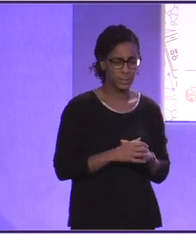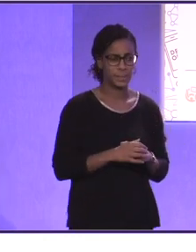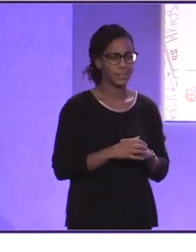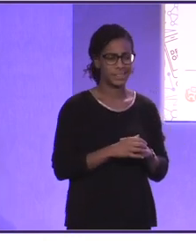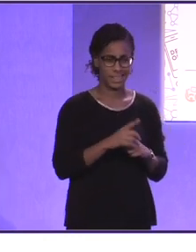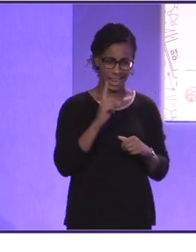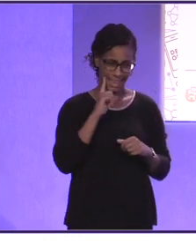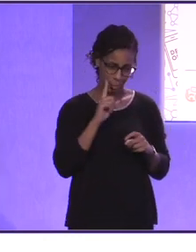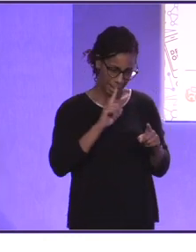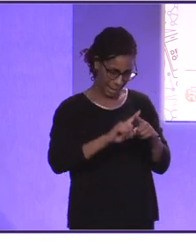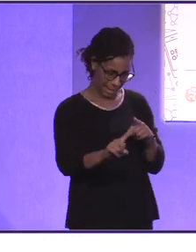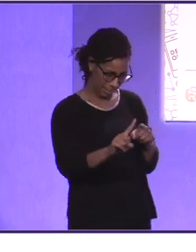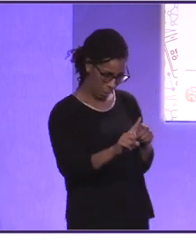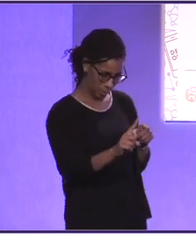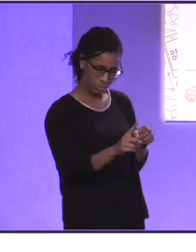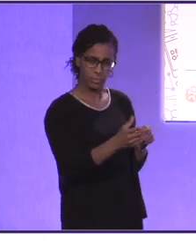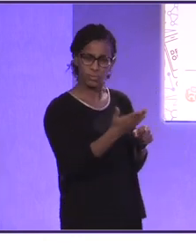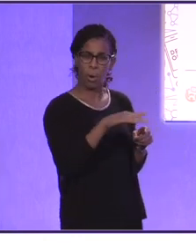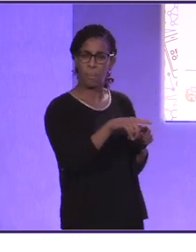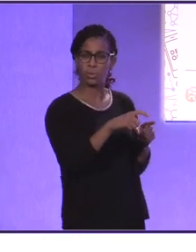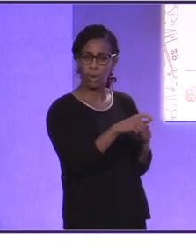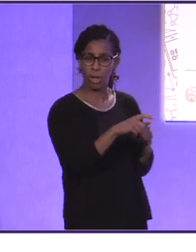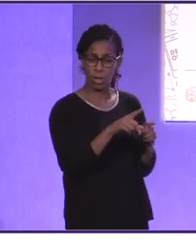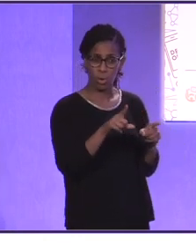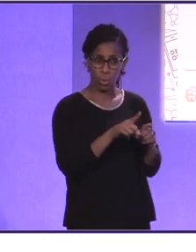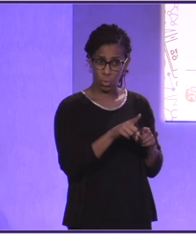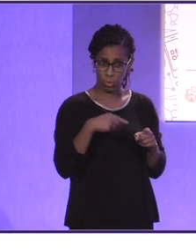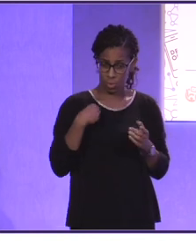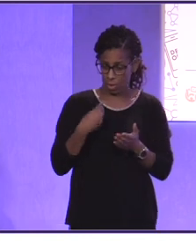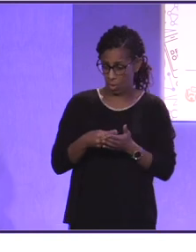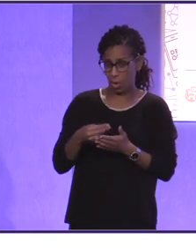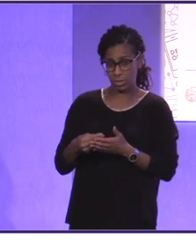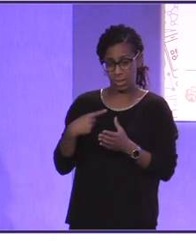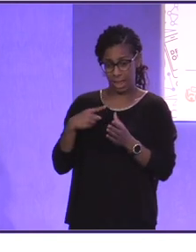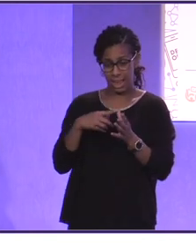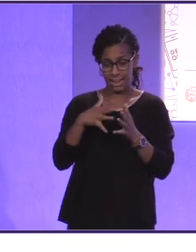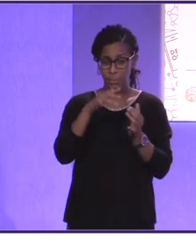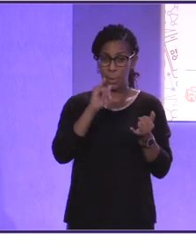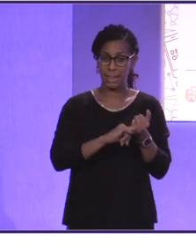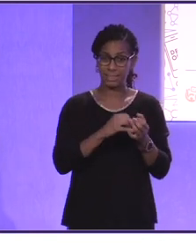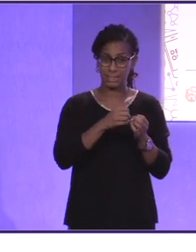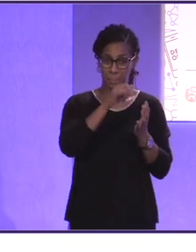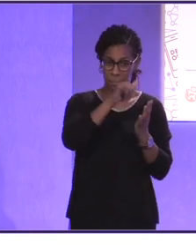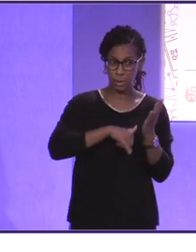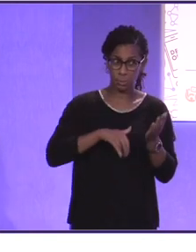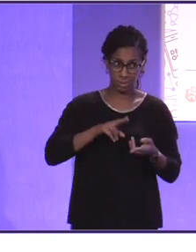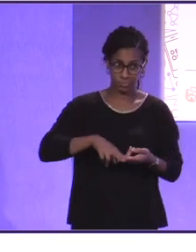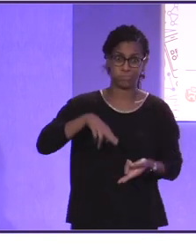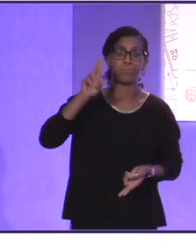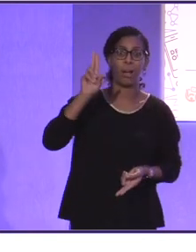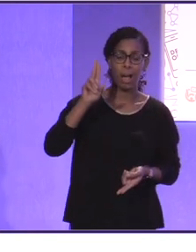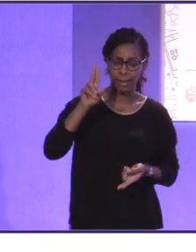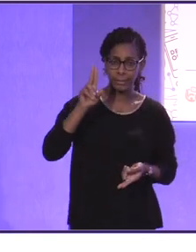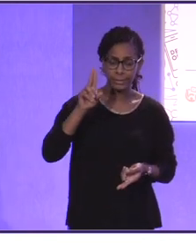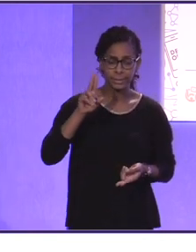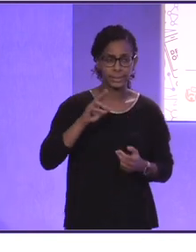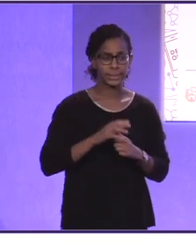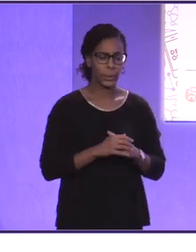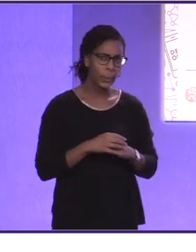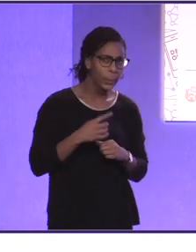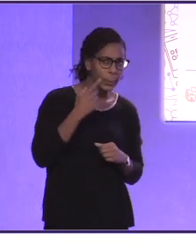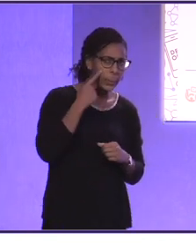getting value for it. And it also caused our AWS bill to be very, very high. So I started exploring Google